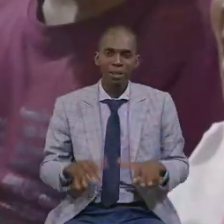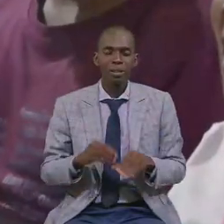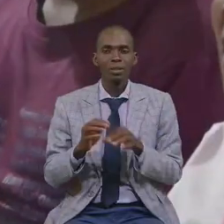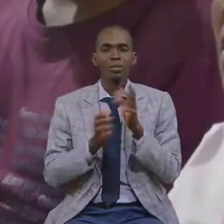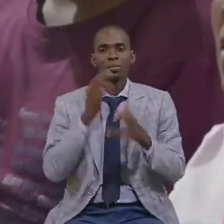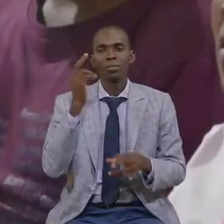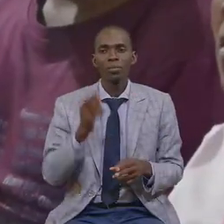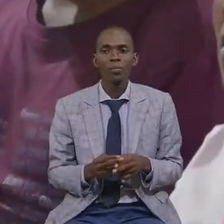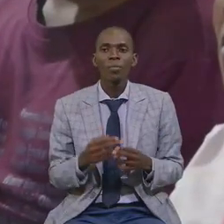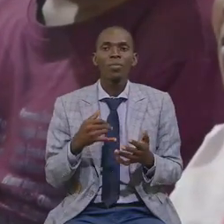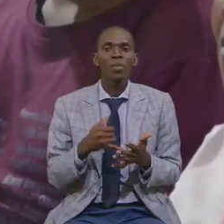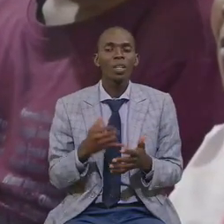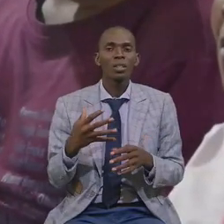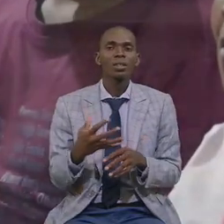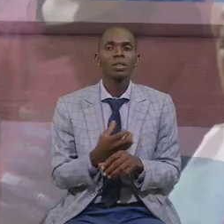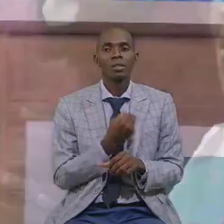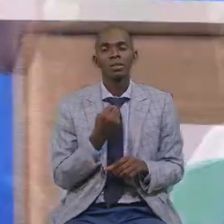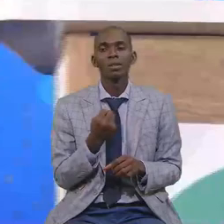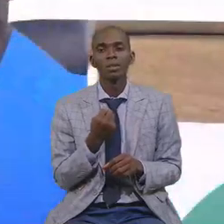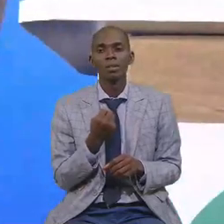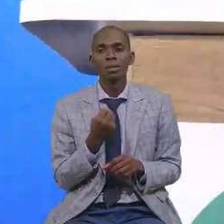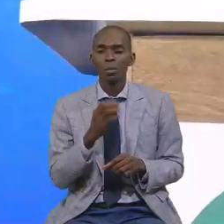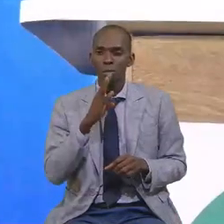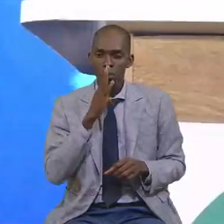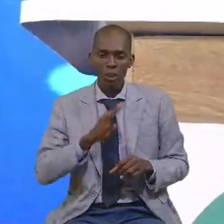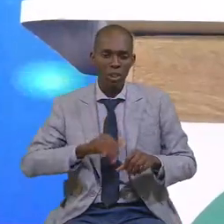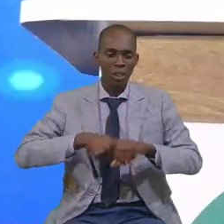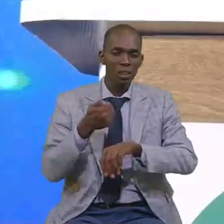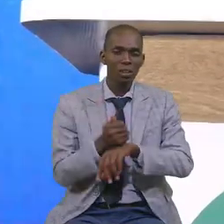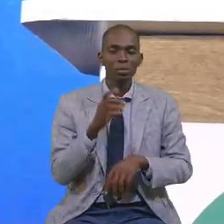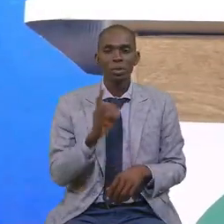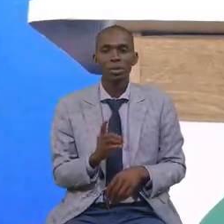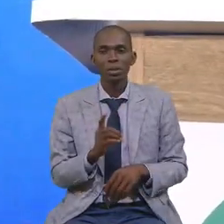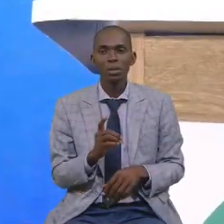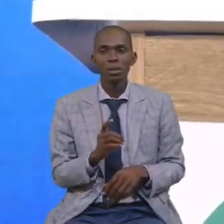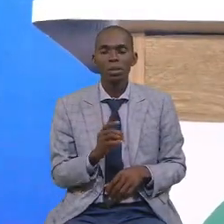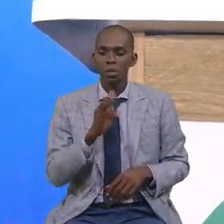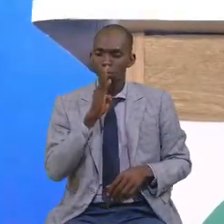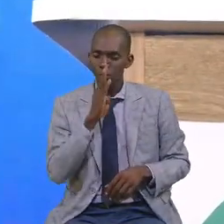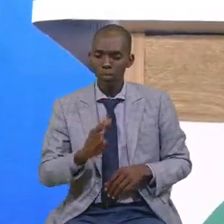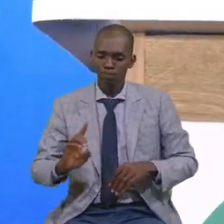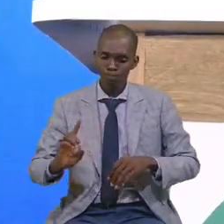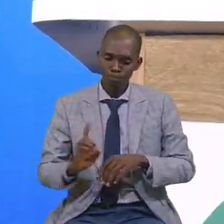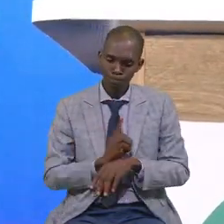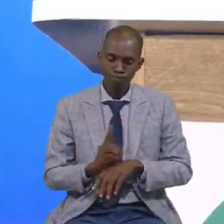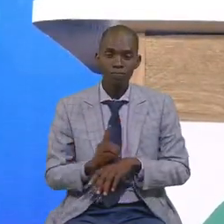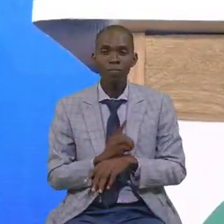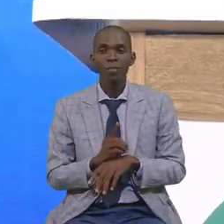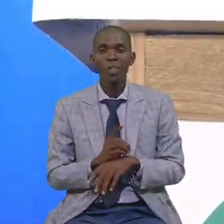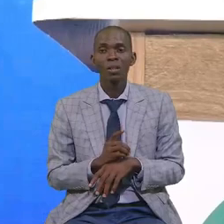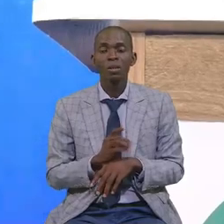It takes being established, it takes being disciplined, it takes